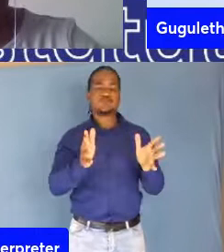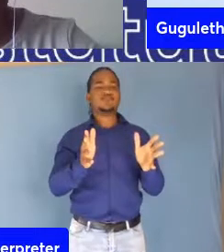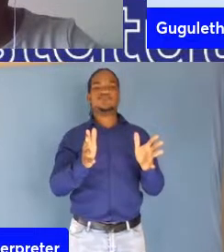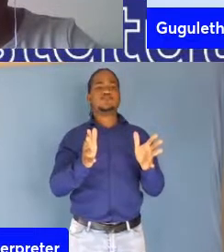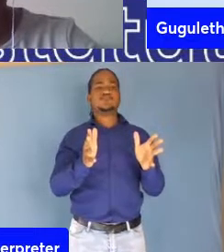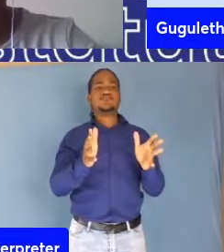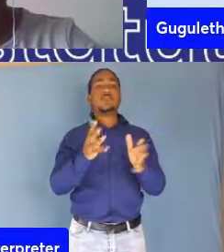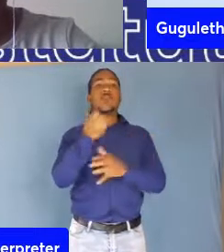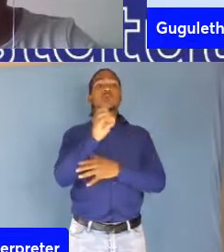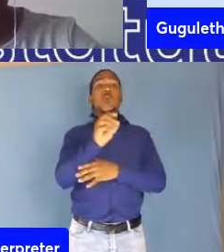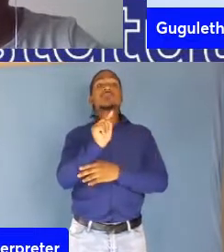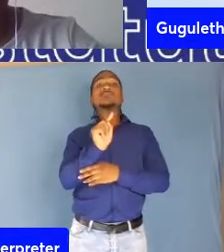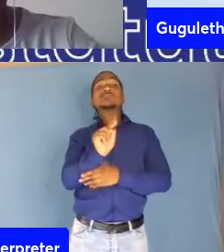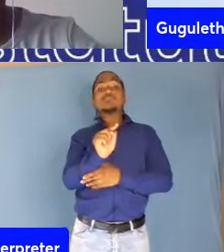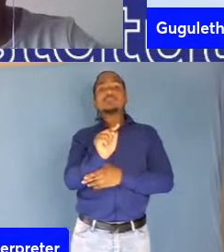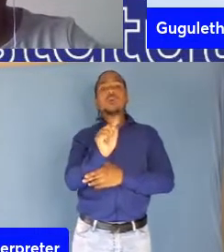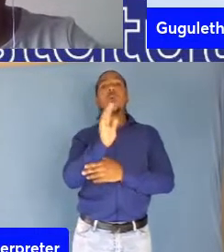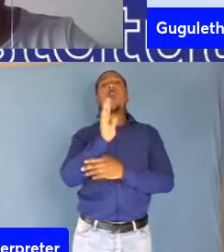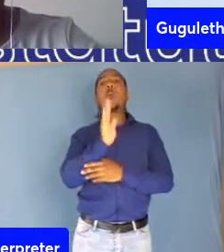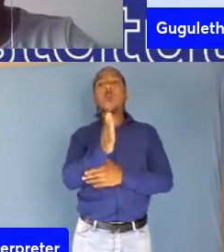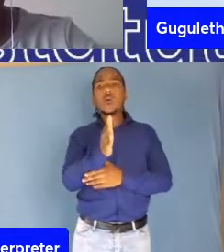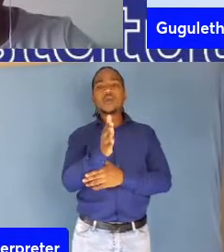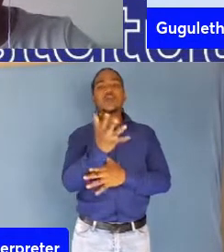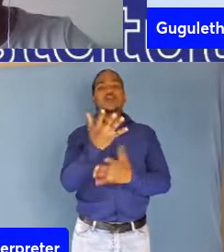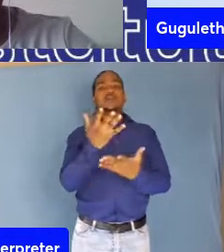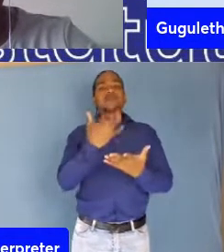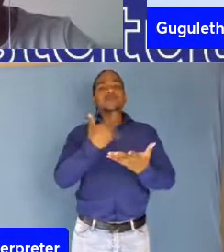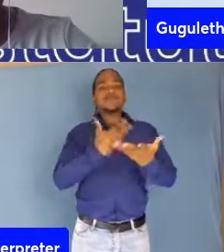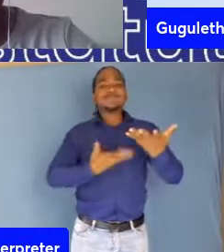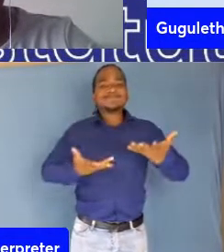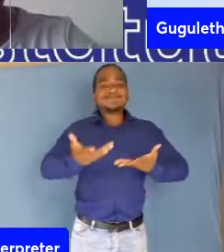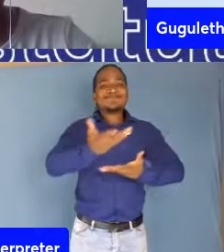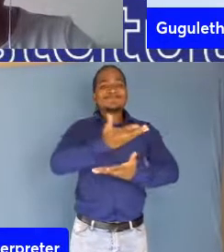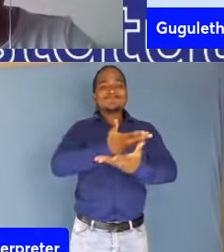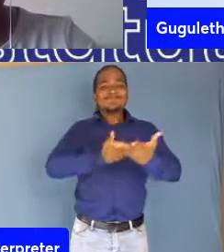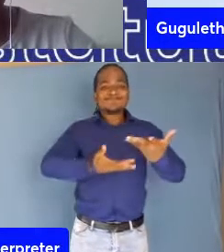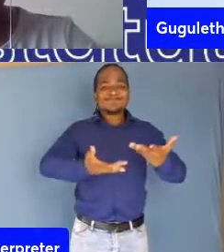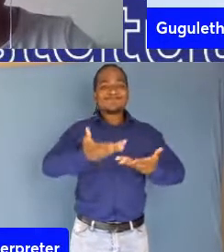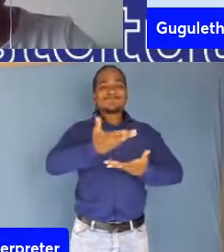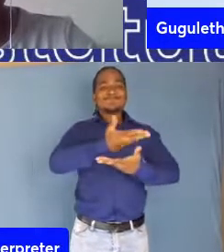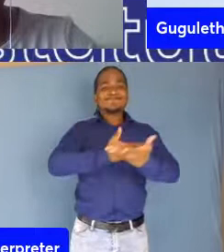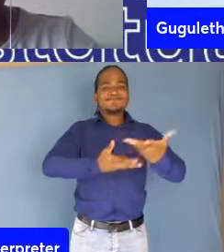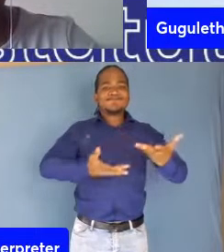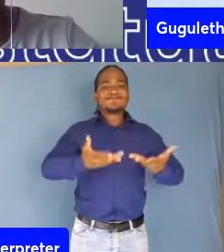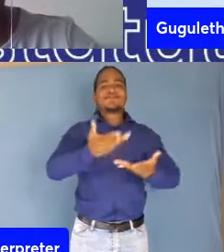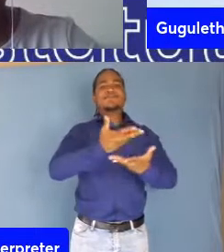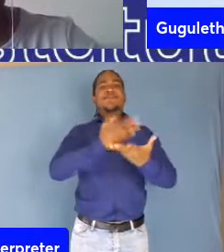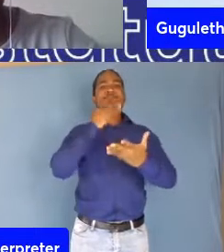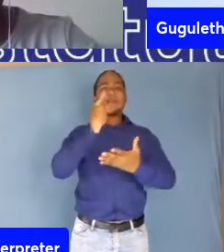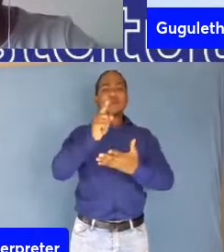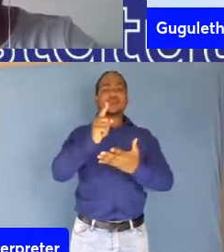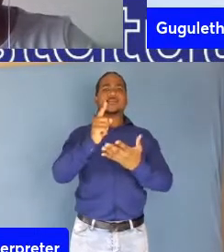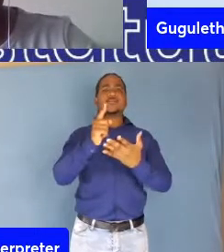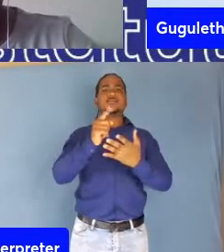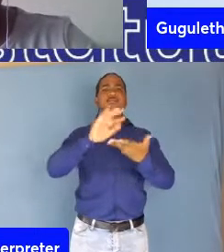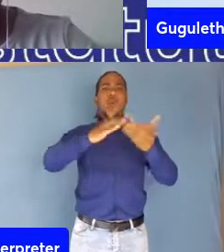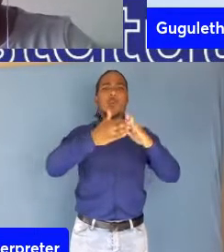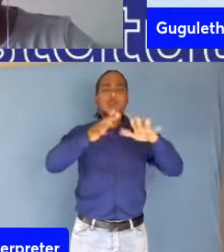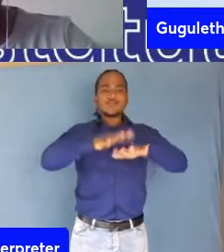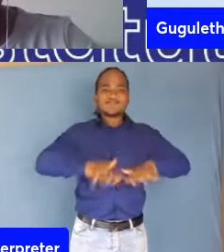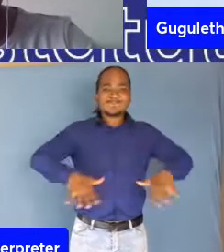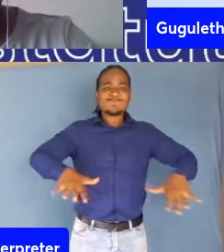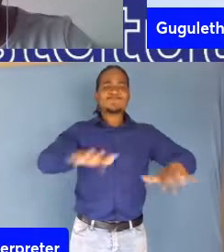take us to talk more, to go out in the field, do the work,